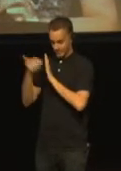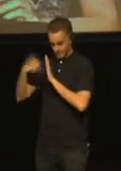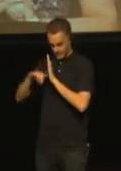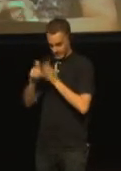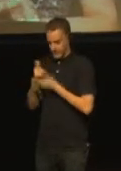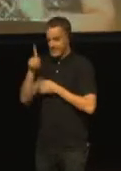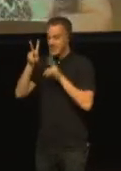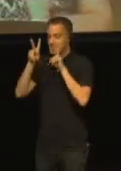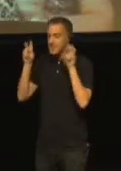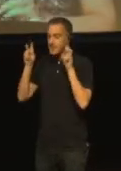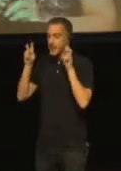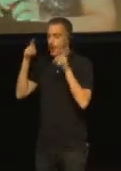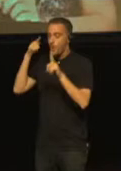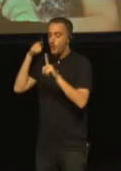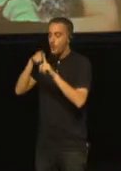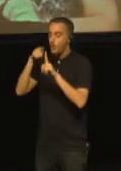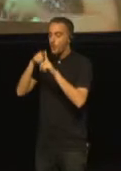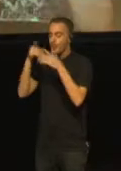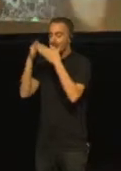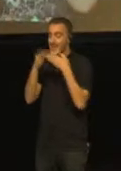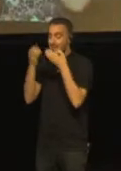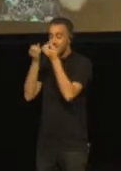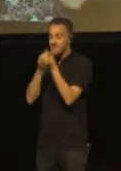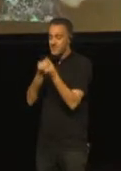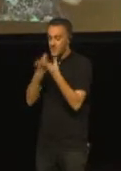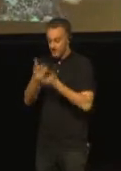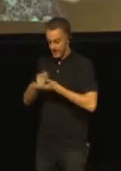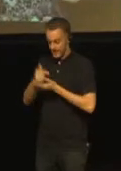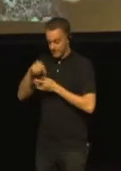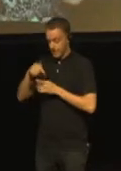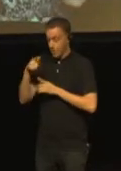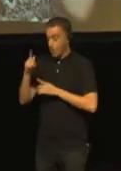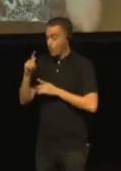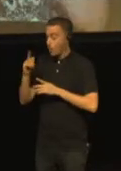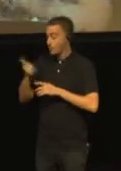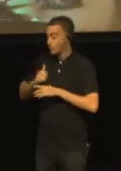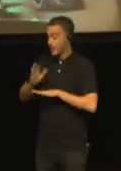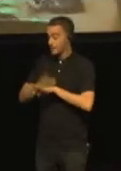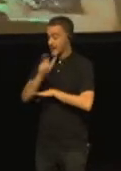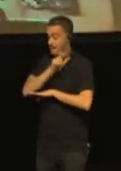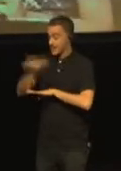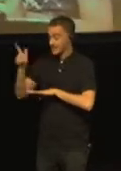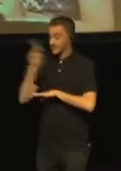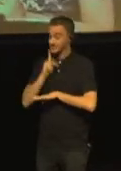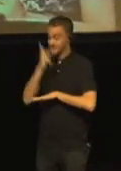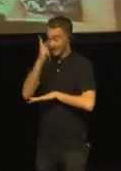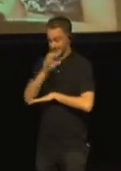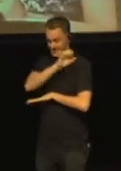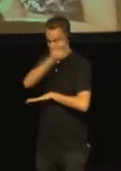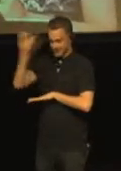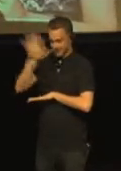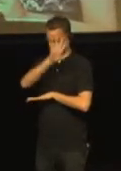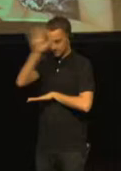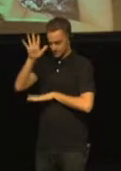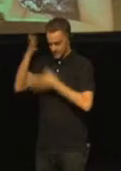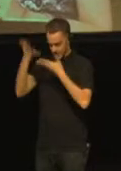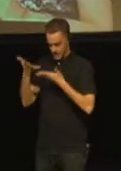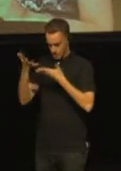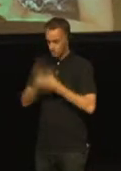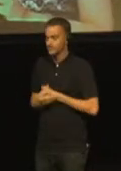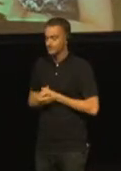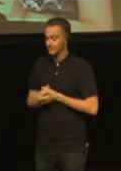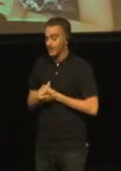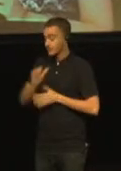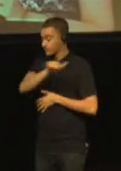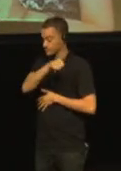a snapshot, an overview of the current opportunities for deafblind people in Europe right now. And this is one of the, you know, the first time that this